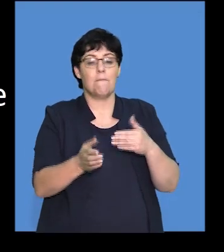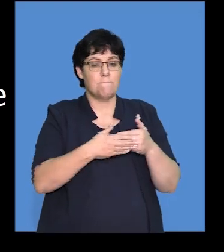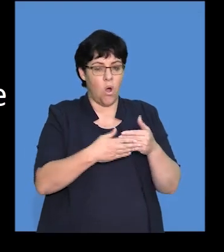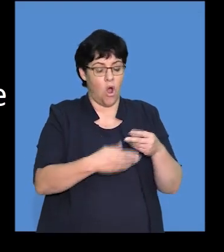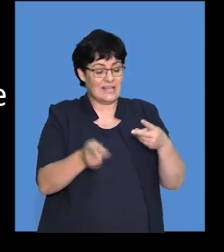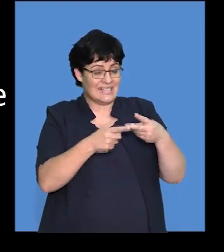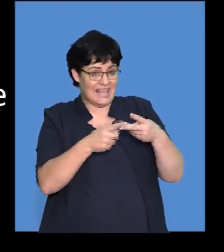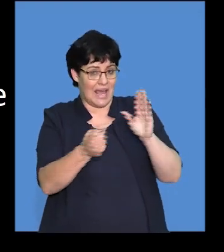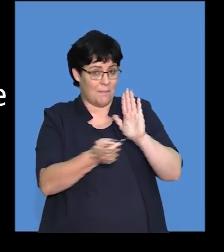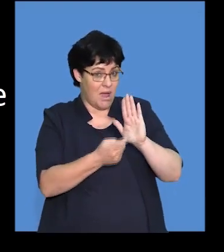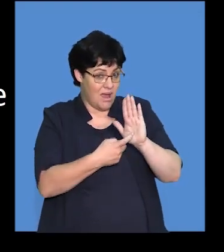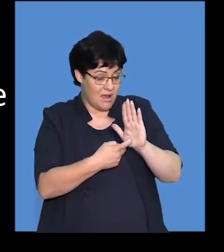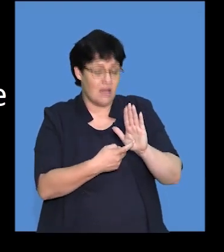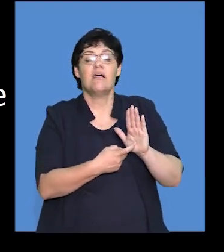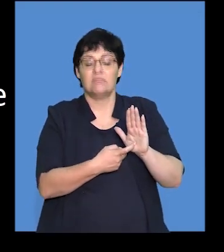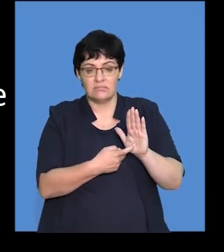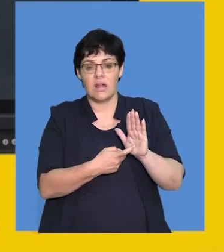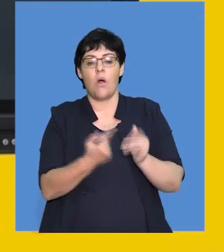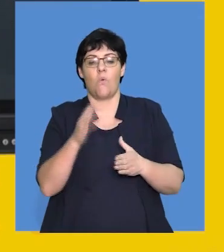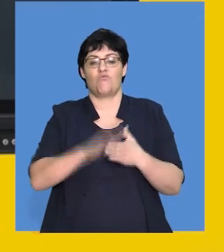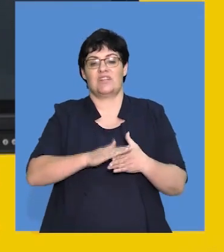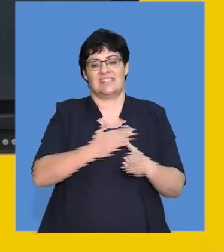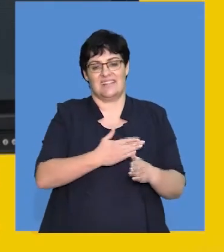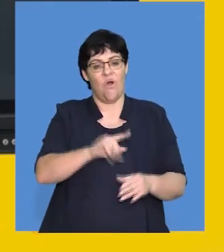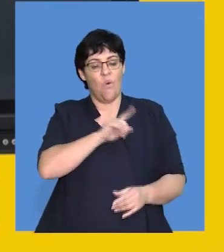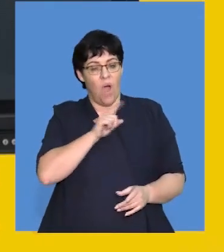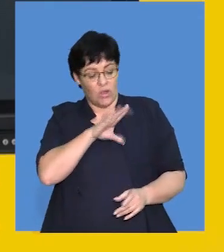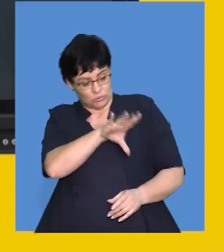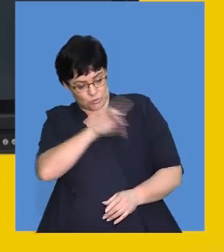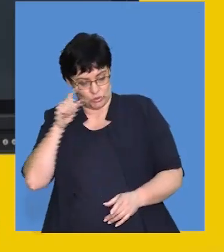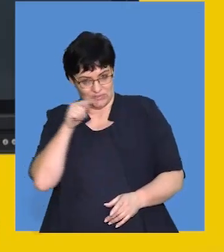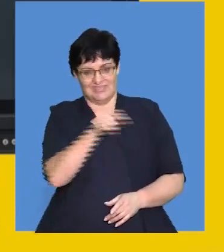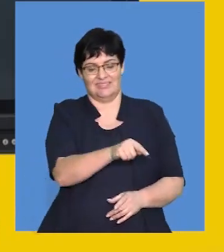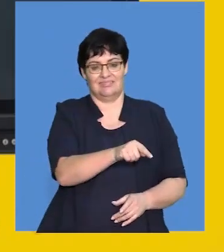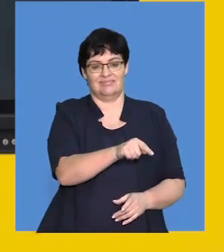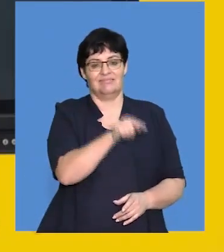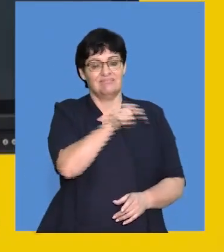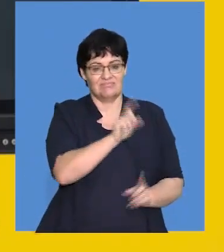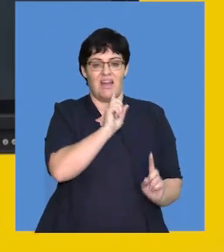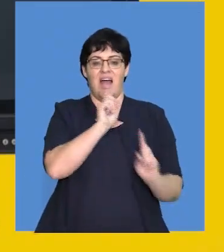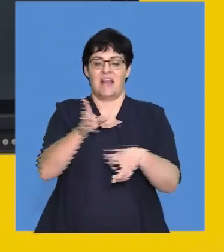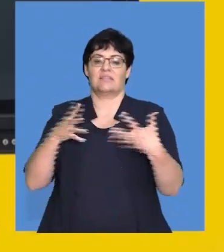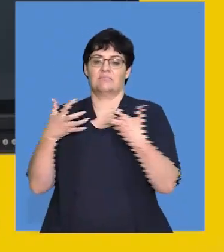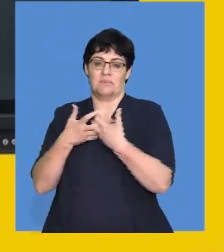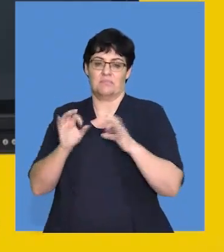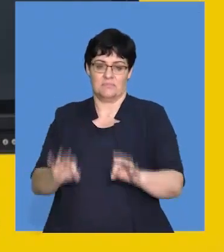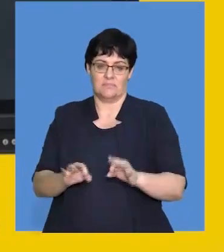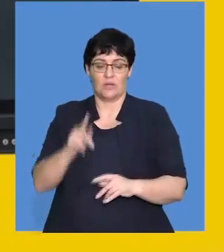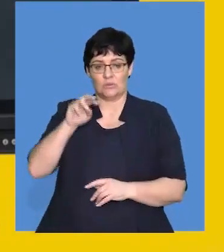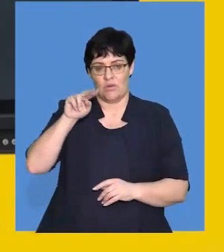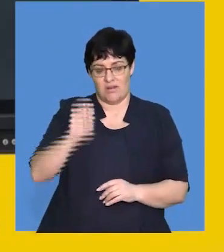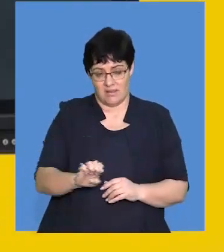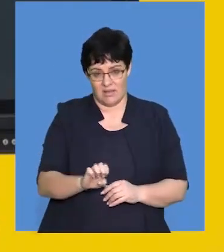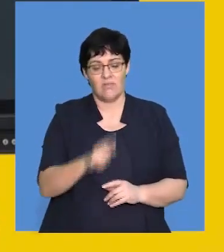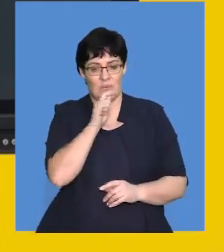marks for giving a reason why you chose that is the appropriate tone that he is